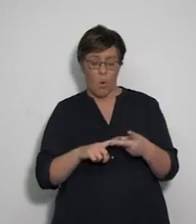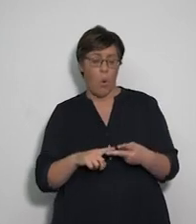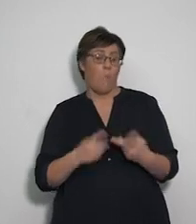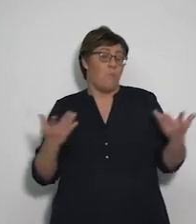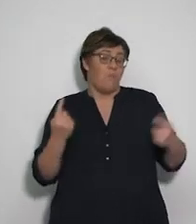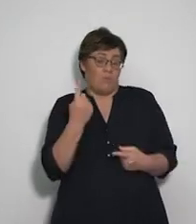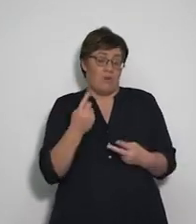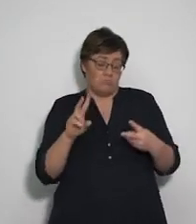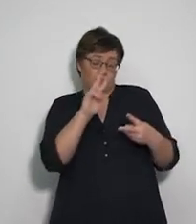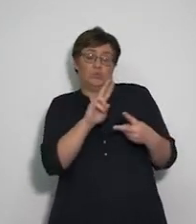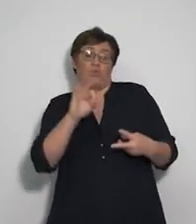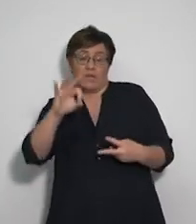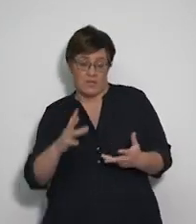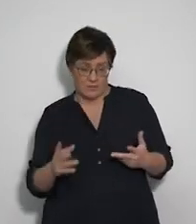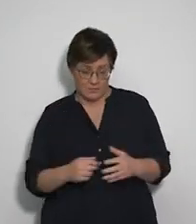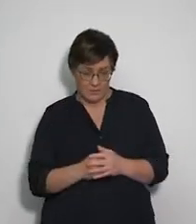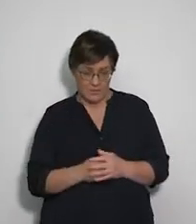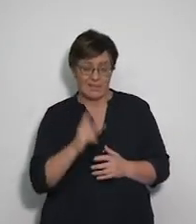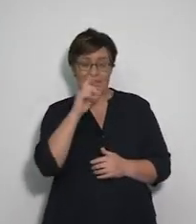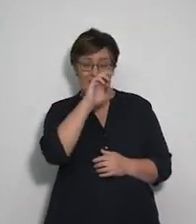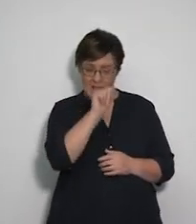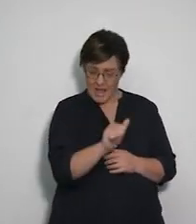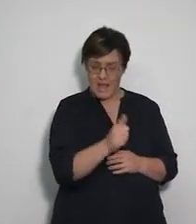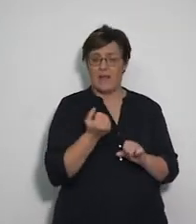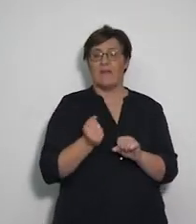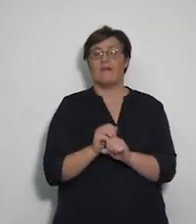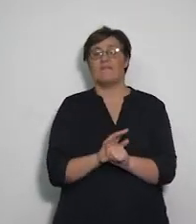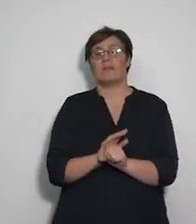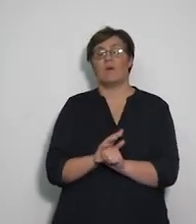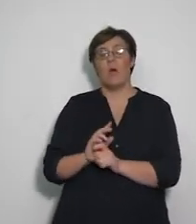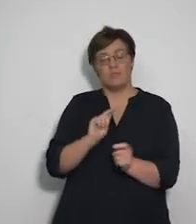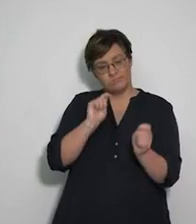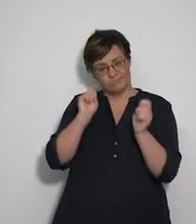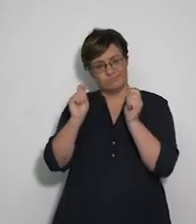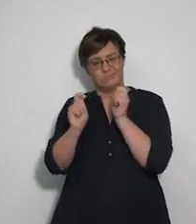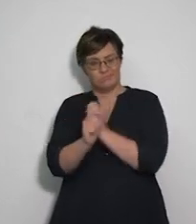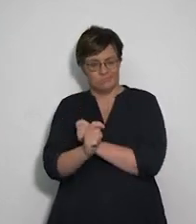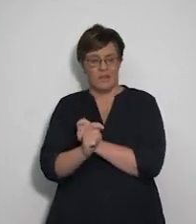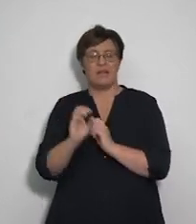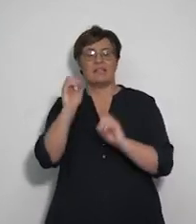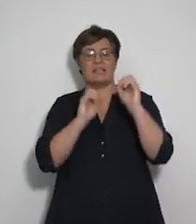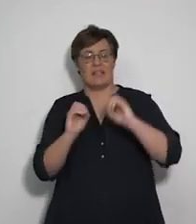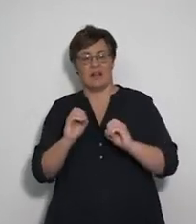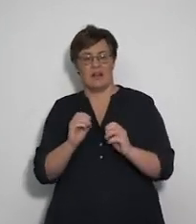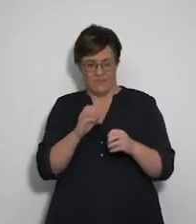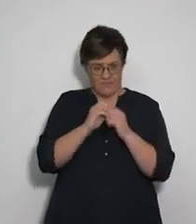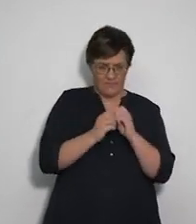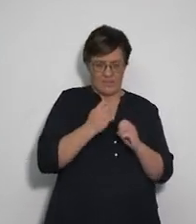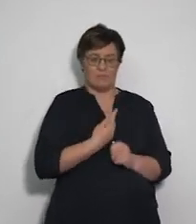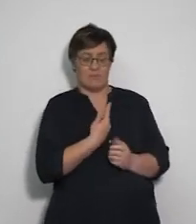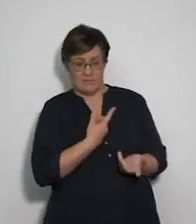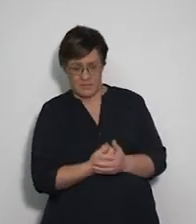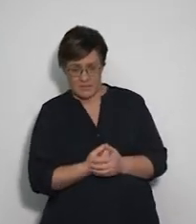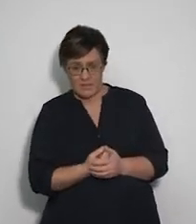one nucleotide. So DNA is often affected by mutations which the cell generally corrects.